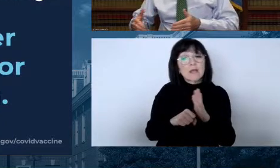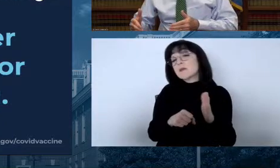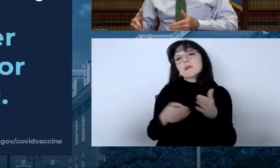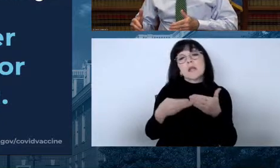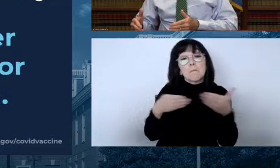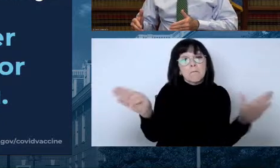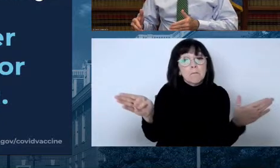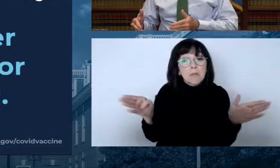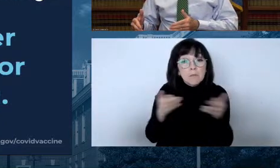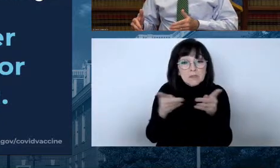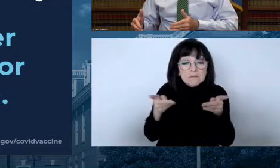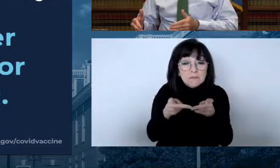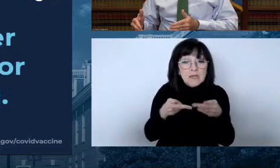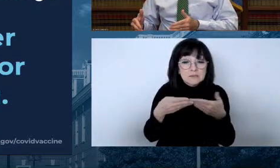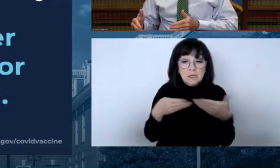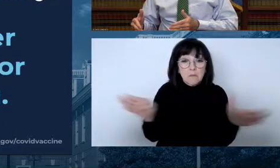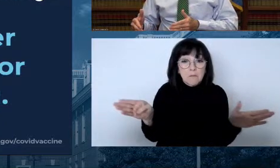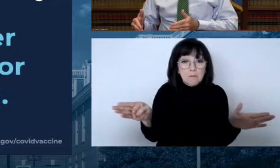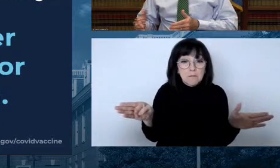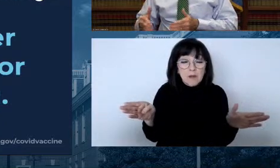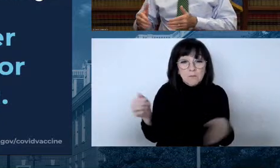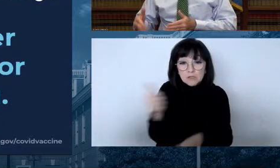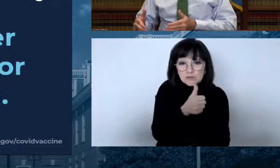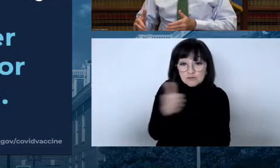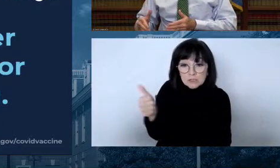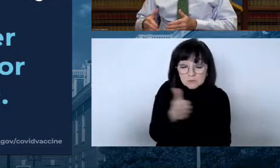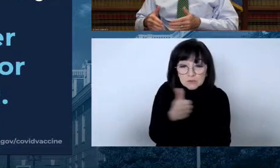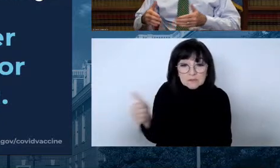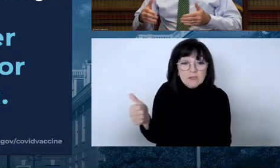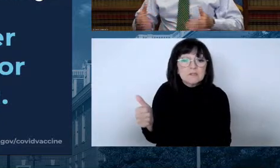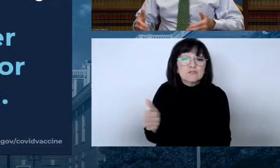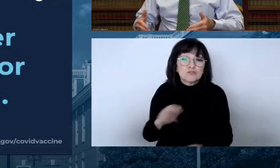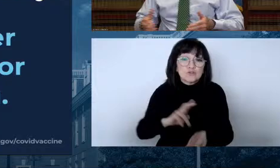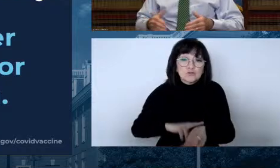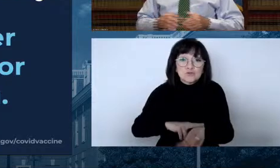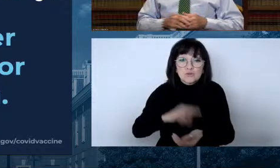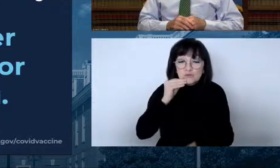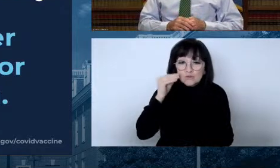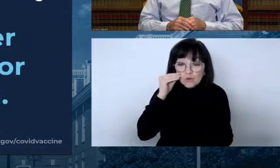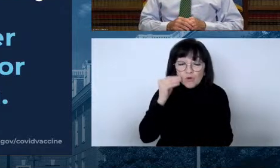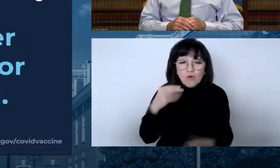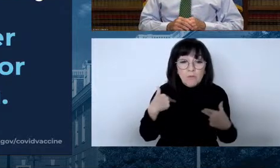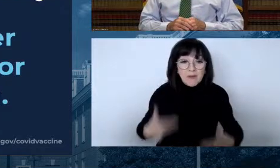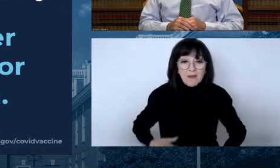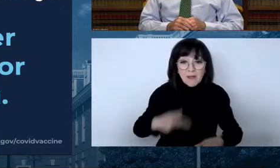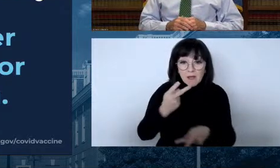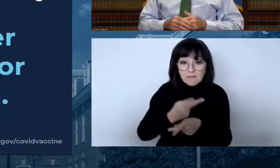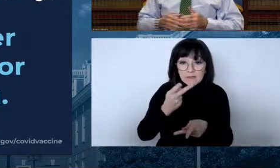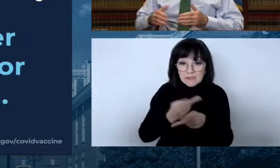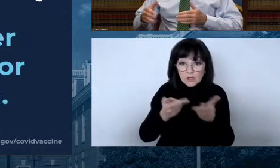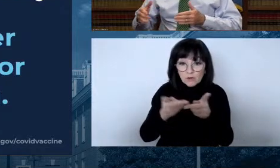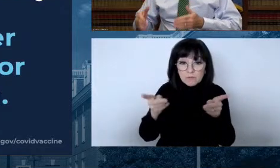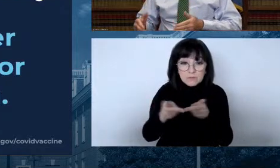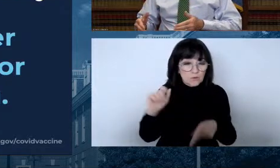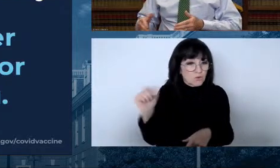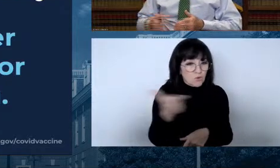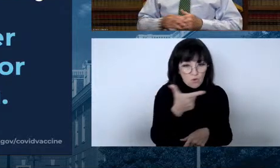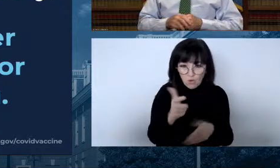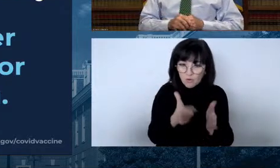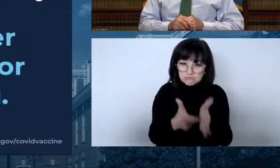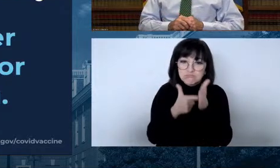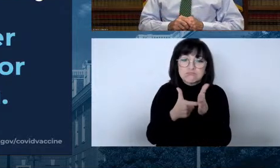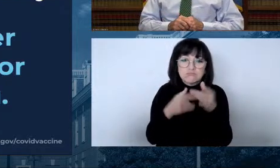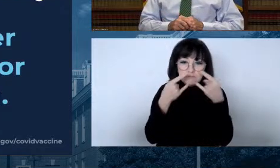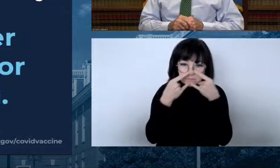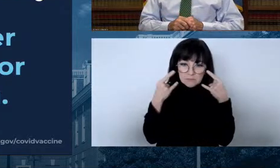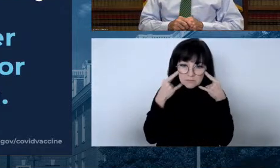hospitals, long-term care facilities, healthcare facilities are subject to that mask mandate. Our partners